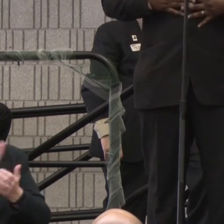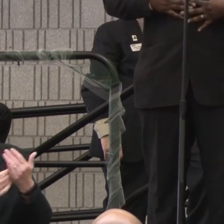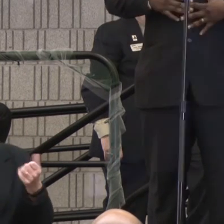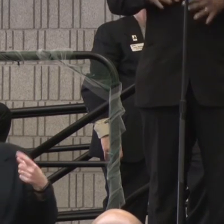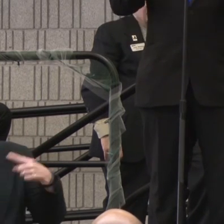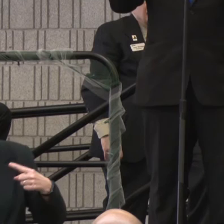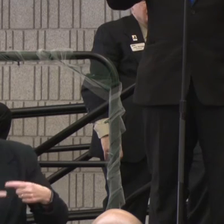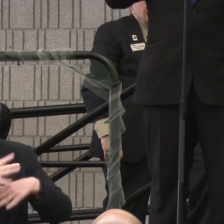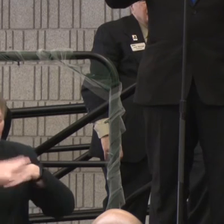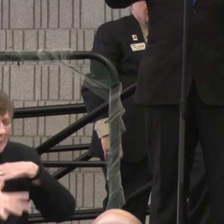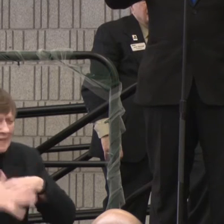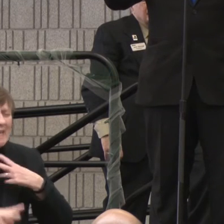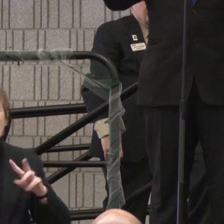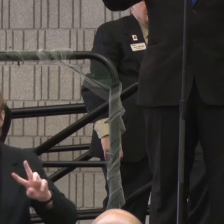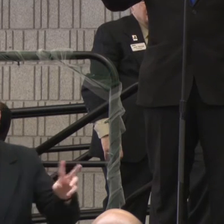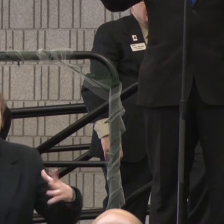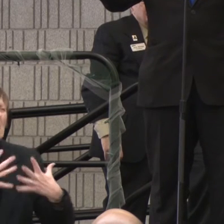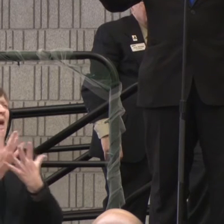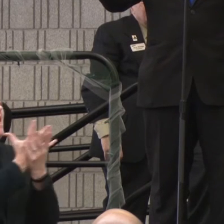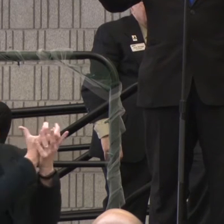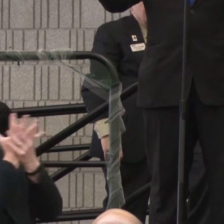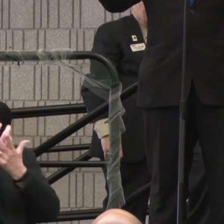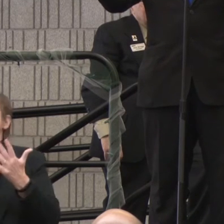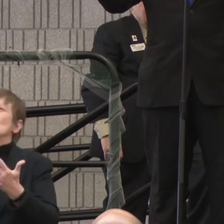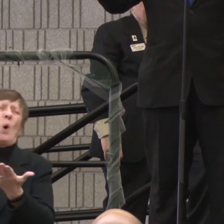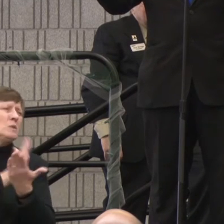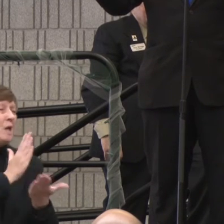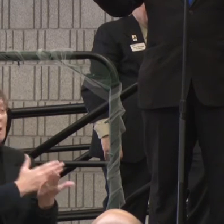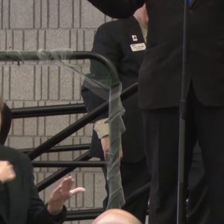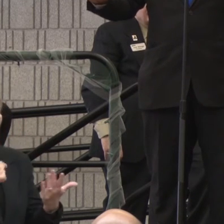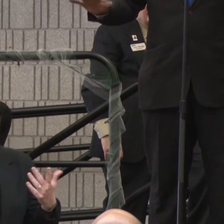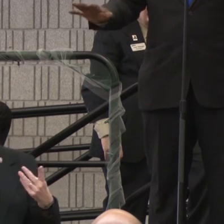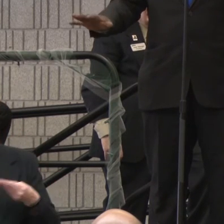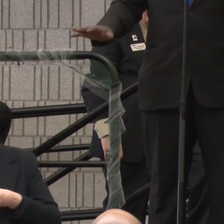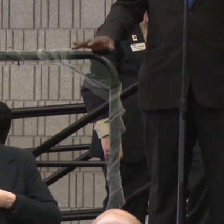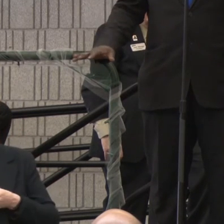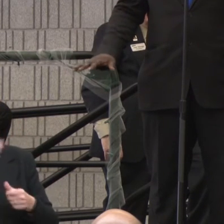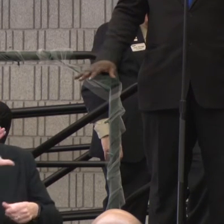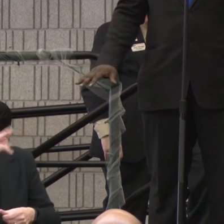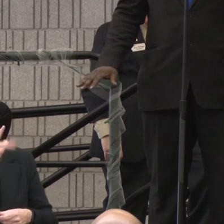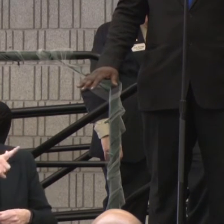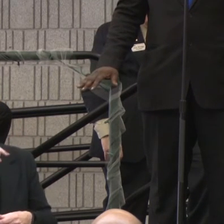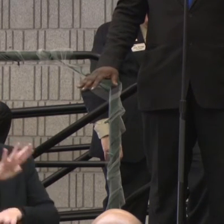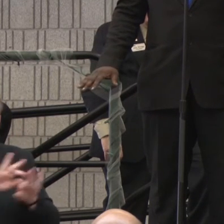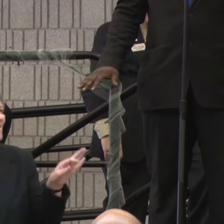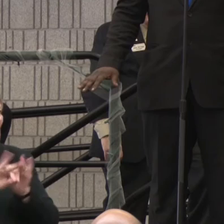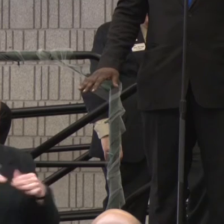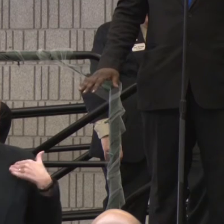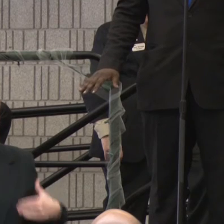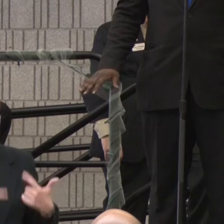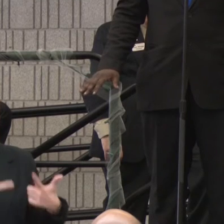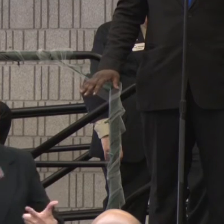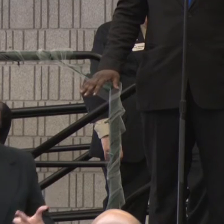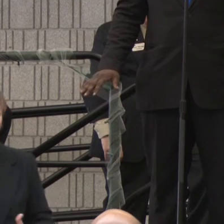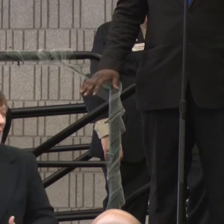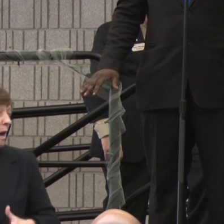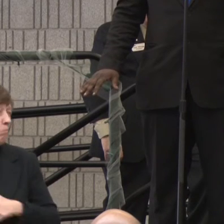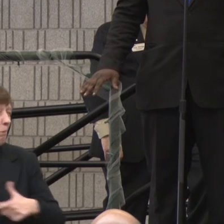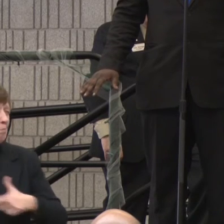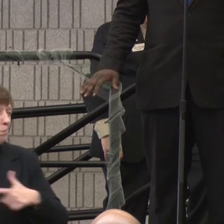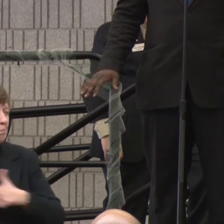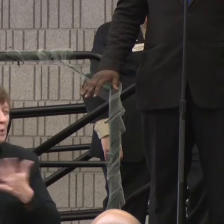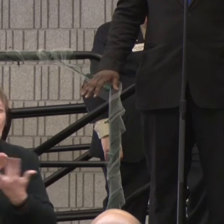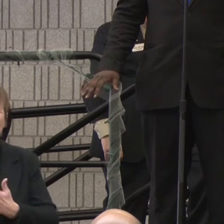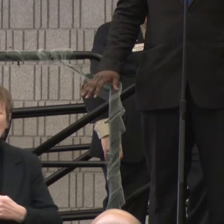bleeding, victims pleading for mercy but bloodthirsty, smooth criminals place no value in human life. Deafening shots echo through the